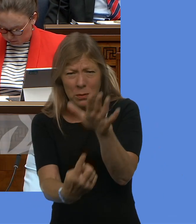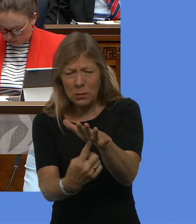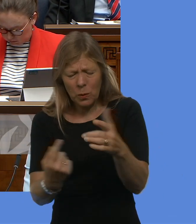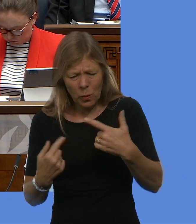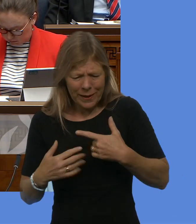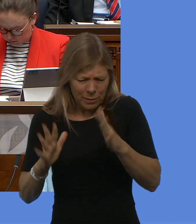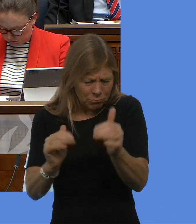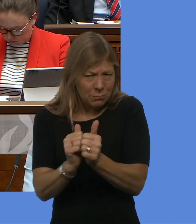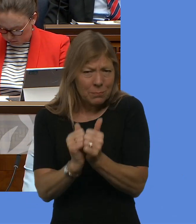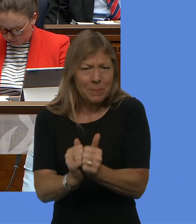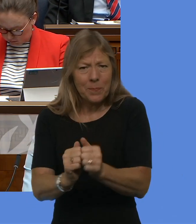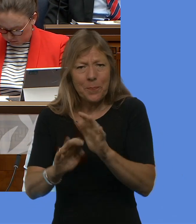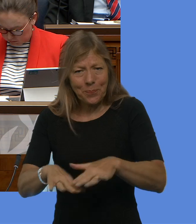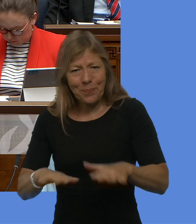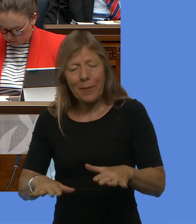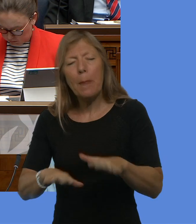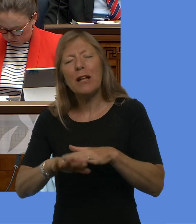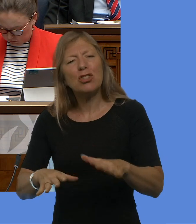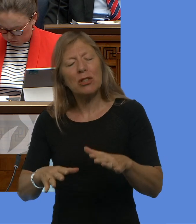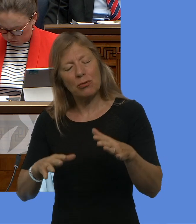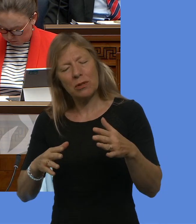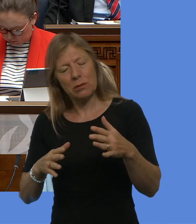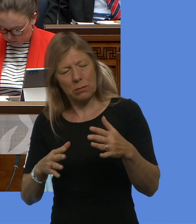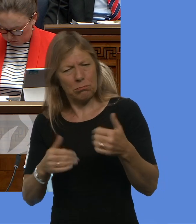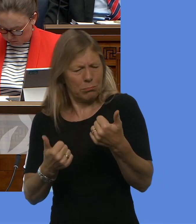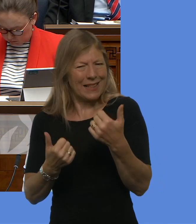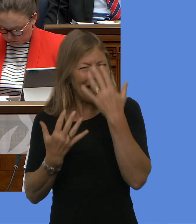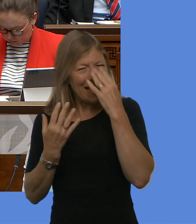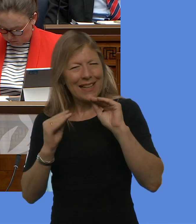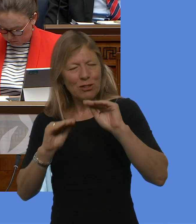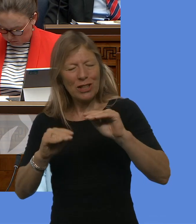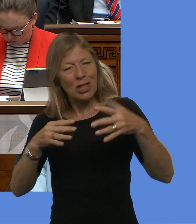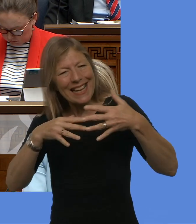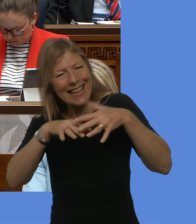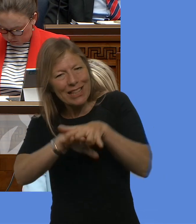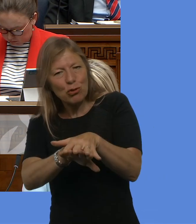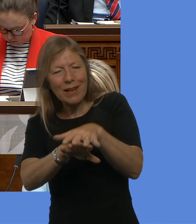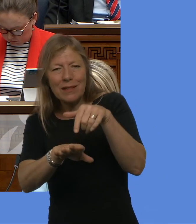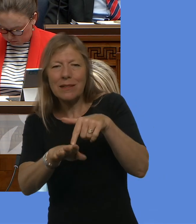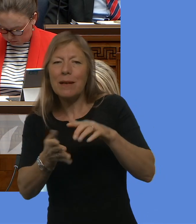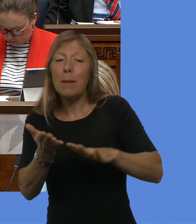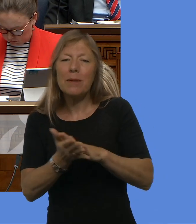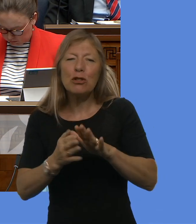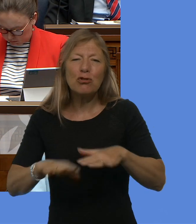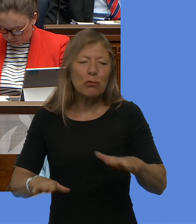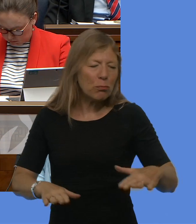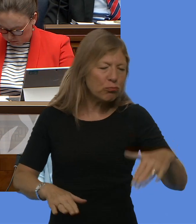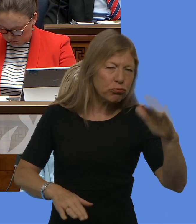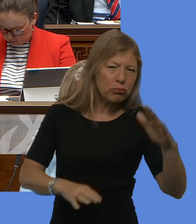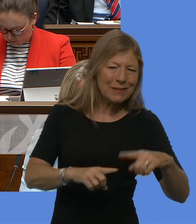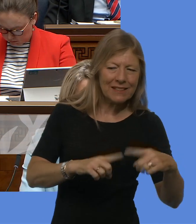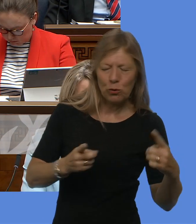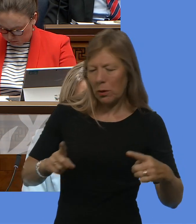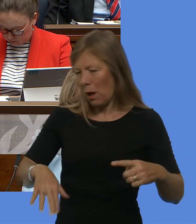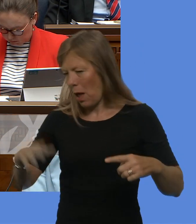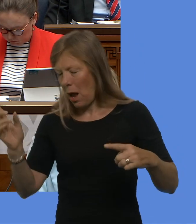education, which provides opportunities for children and young people from different community backgrounds to learn together, has an important role to play